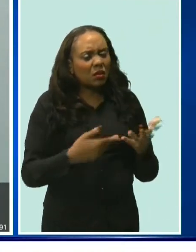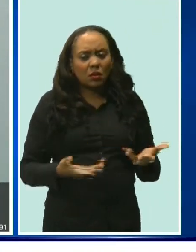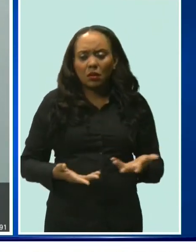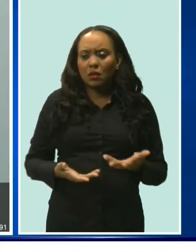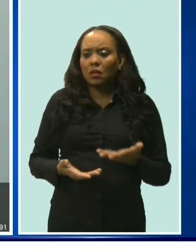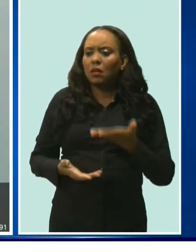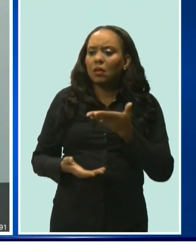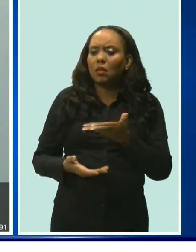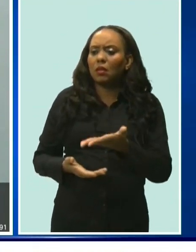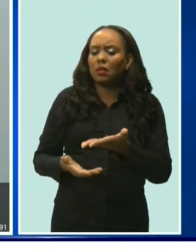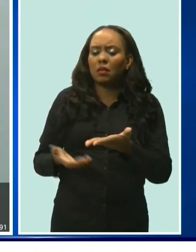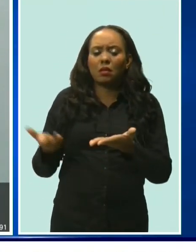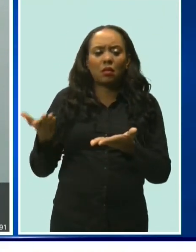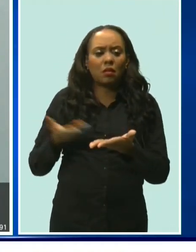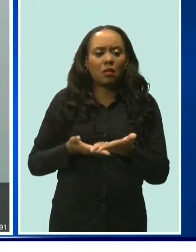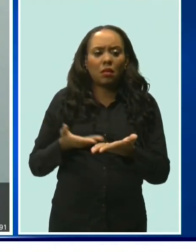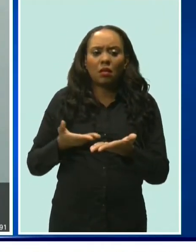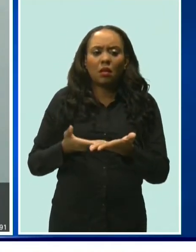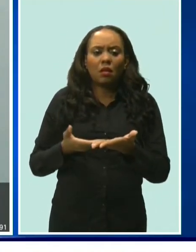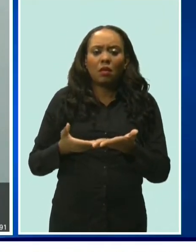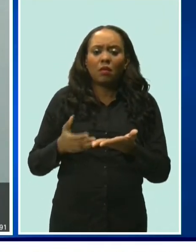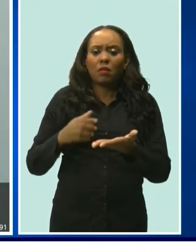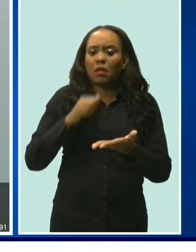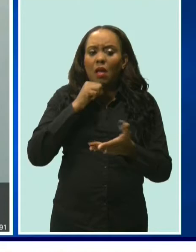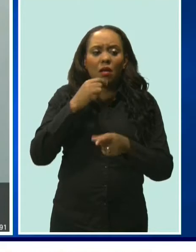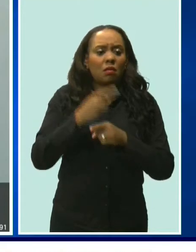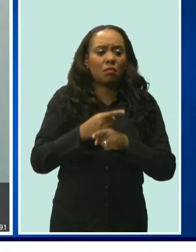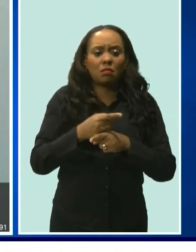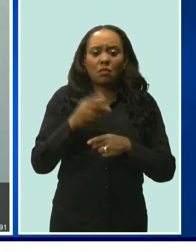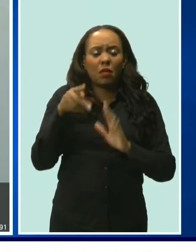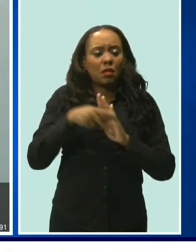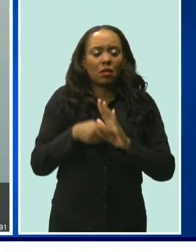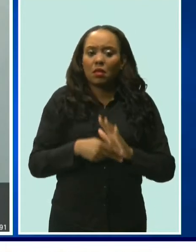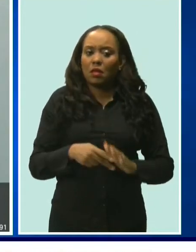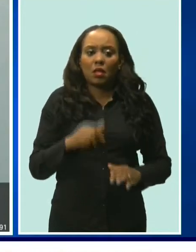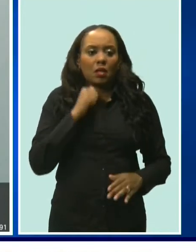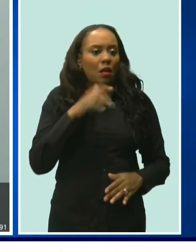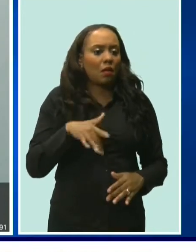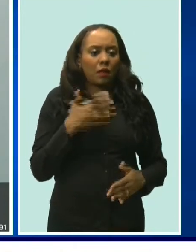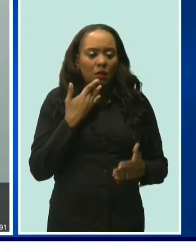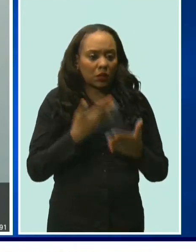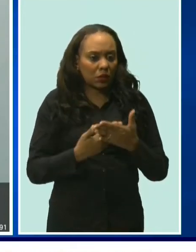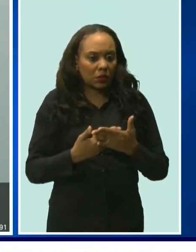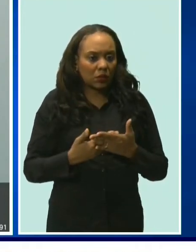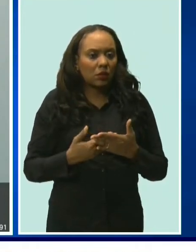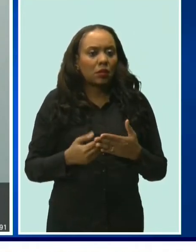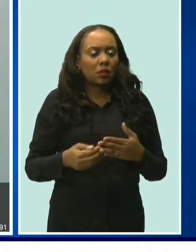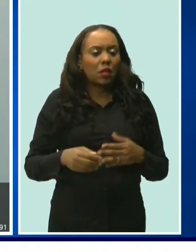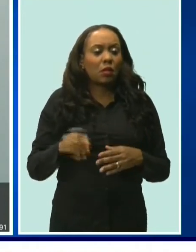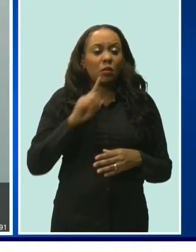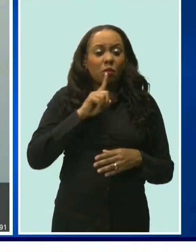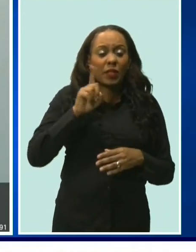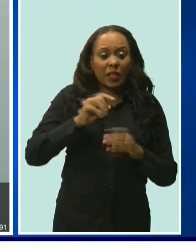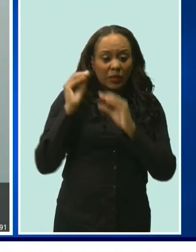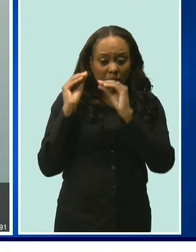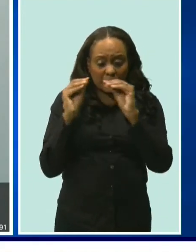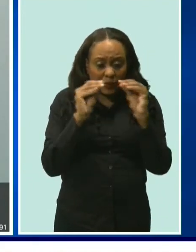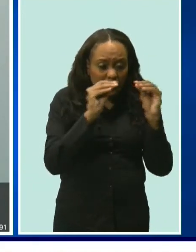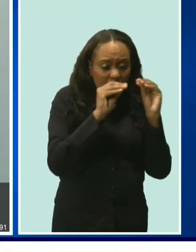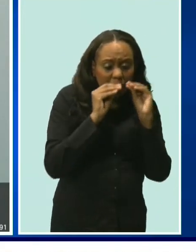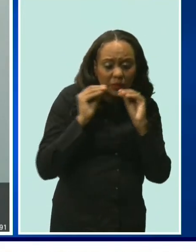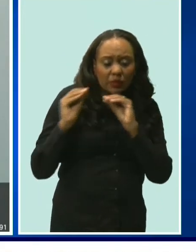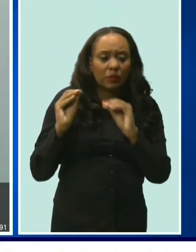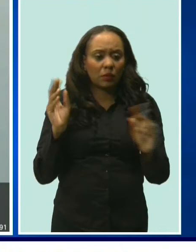point, it's a terrible feeling to hear it after the damage. So the public education that we see going on